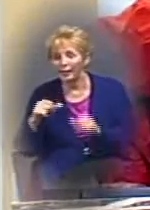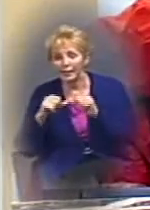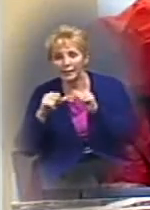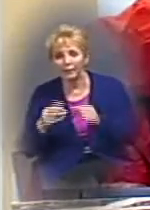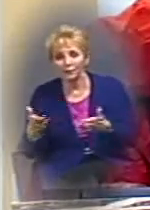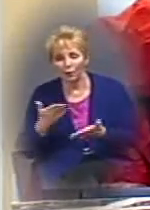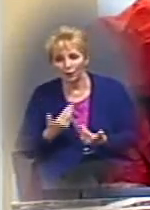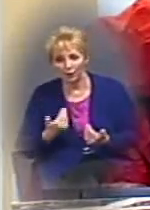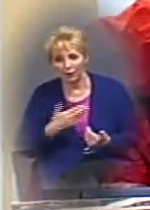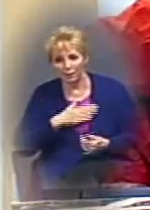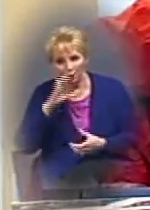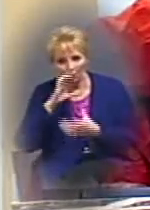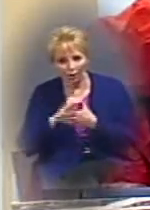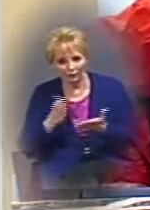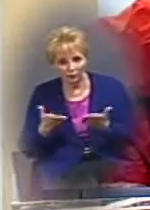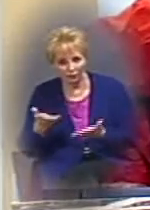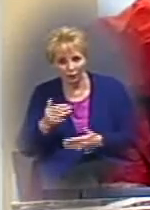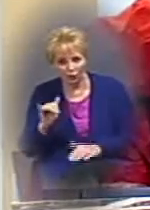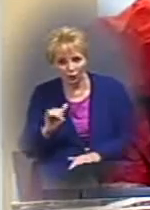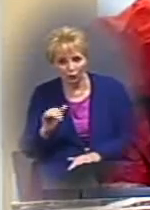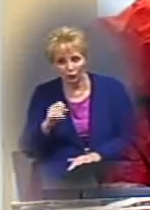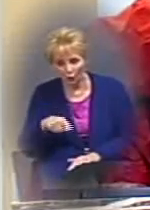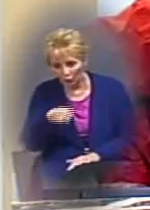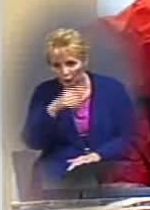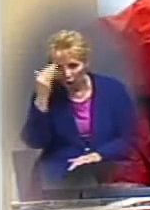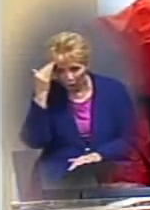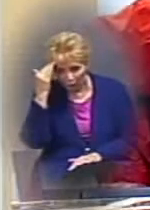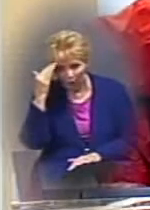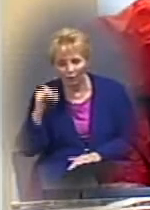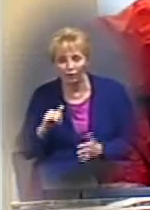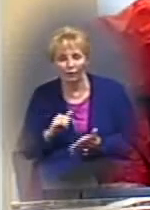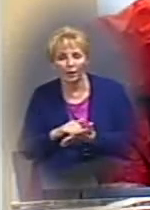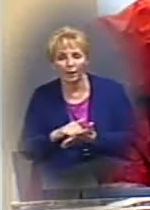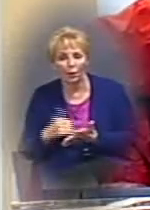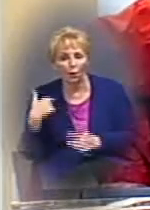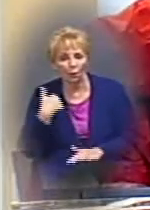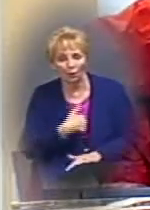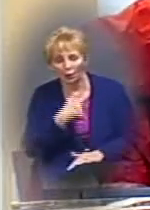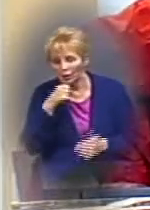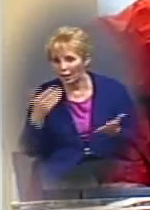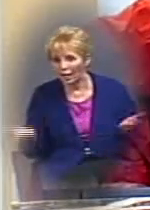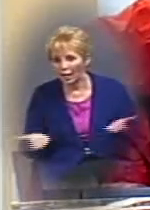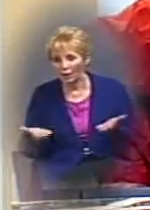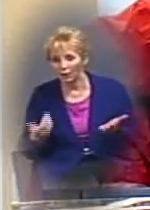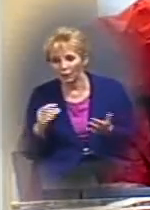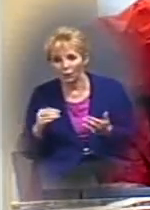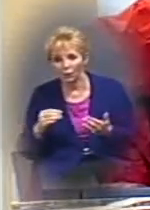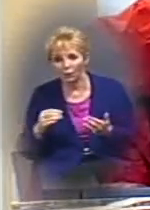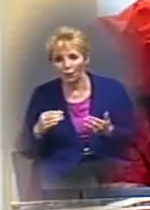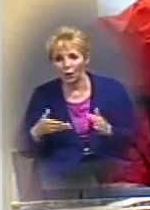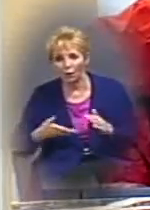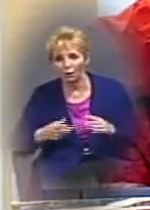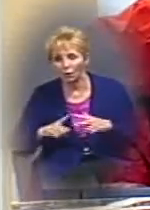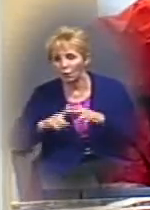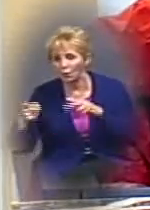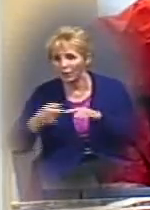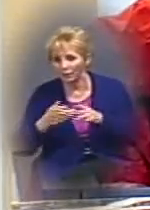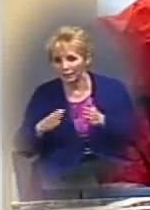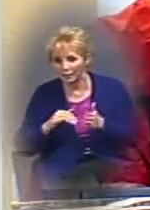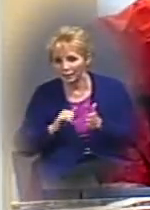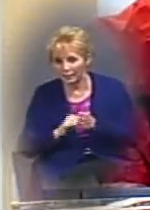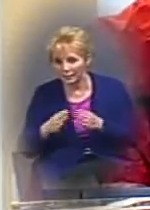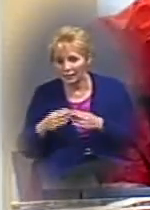now my wife serves there too. Just so you know that we're not here to run away from this town. We love this